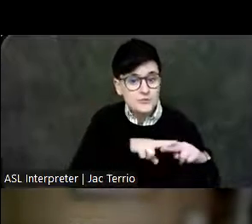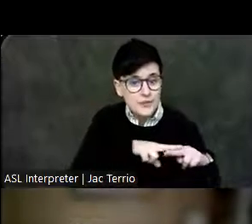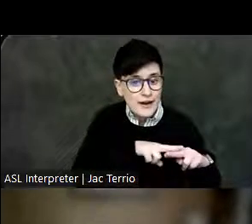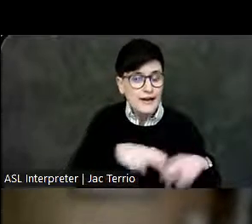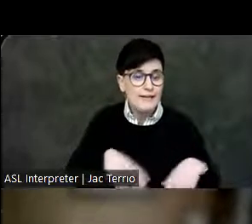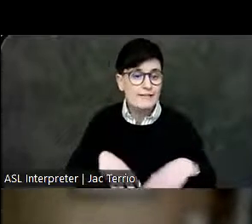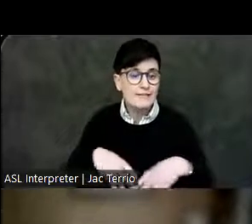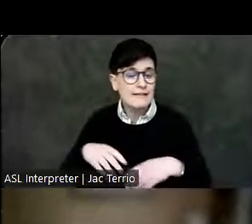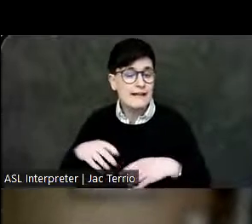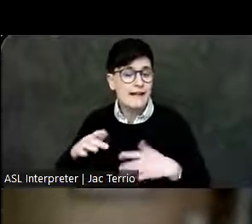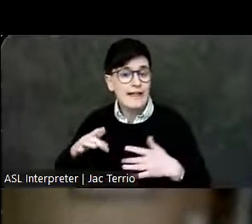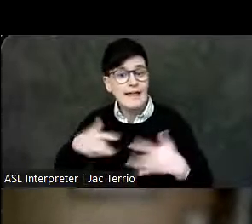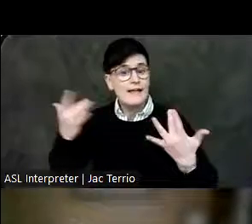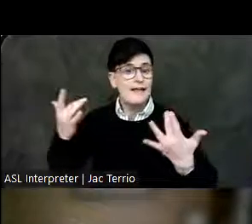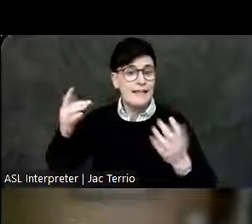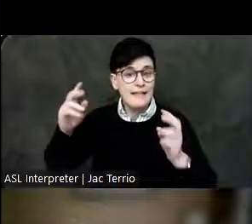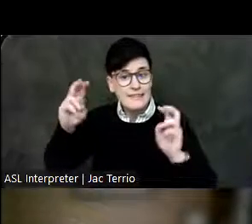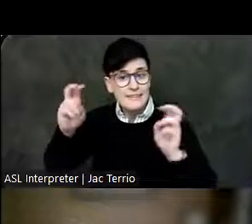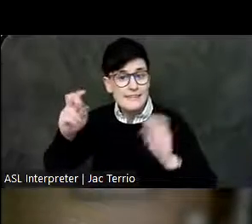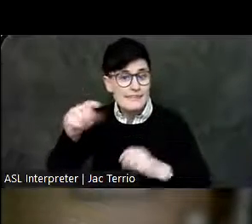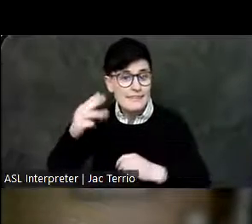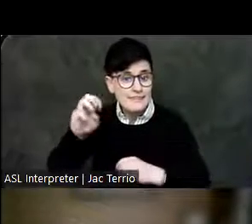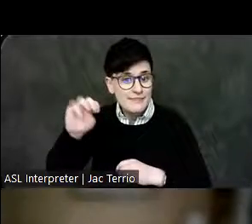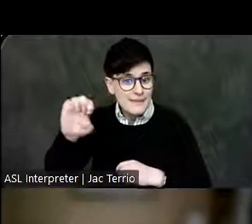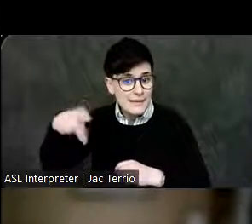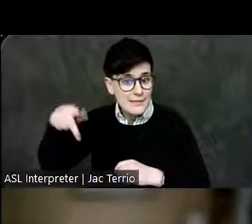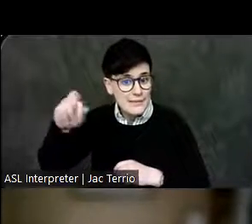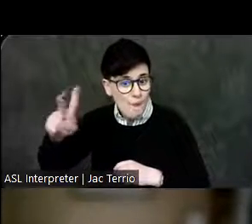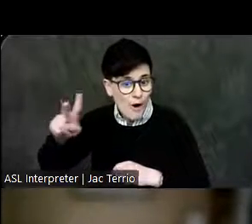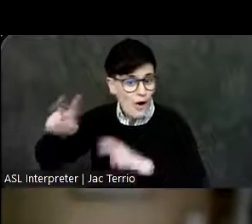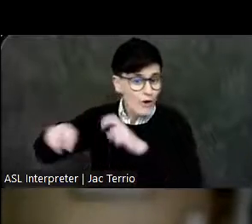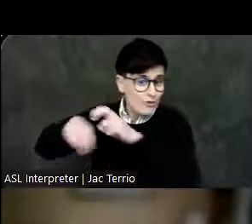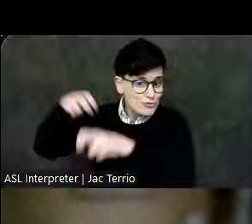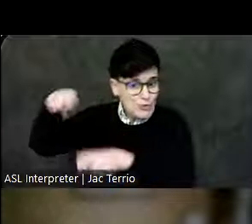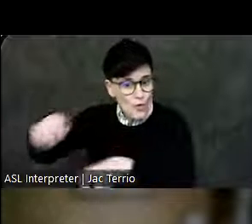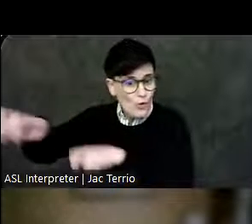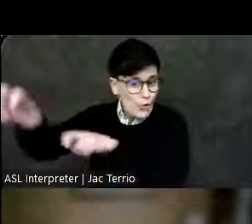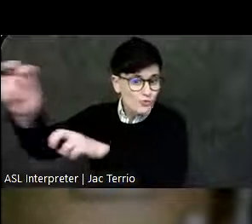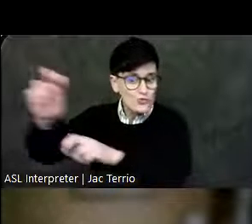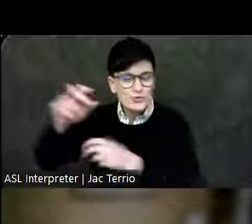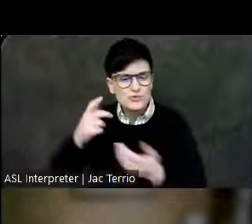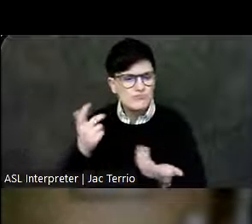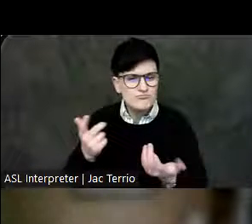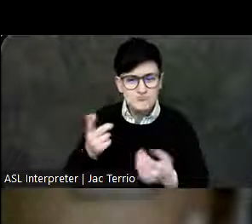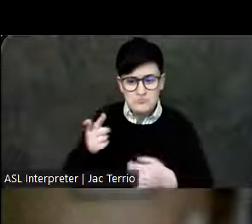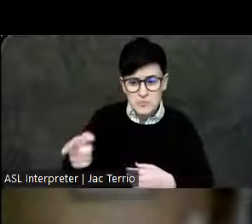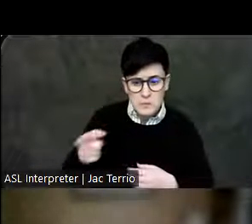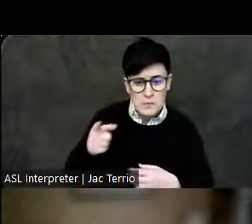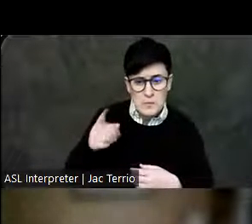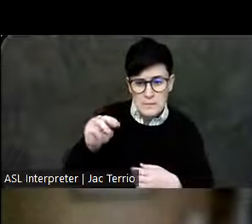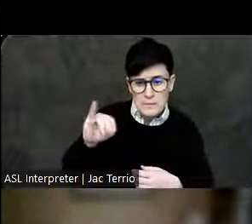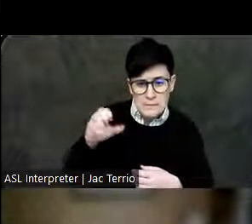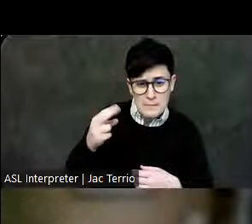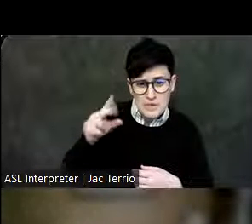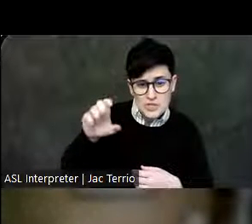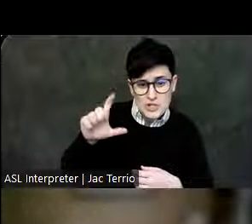things to be aware of. Michelle, did you have any specific questions about traveling, or did you have